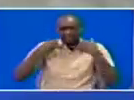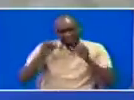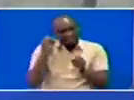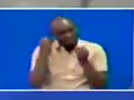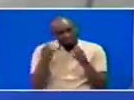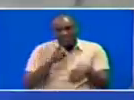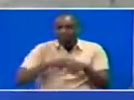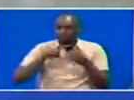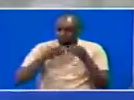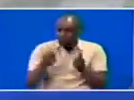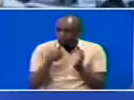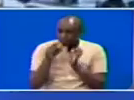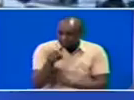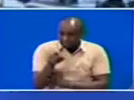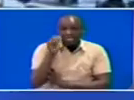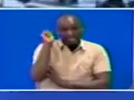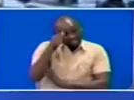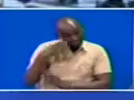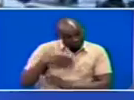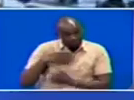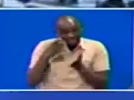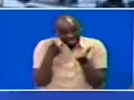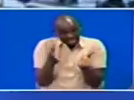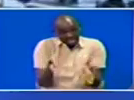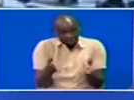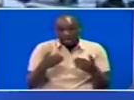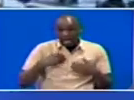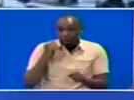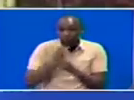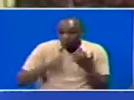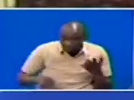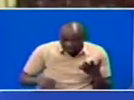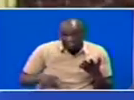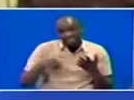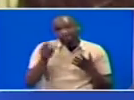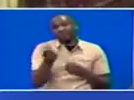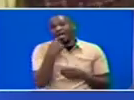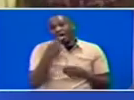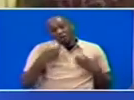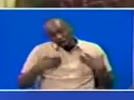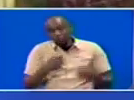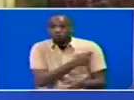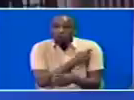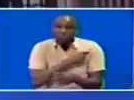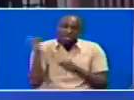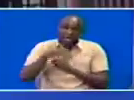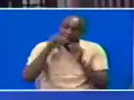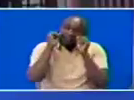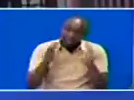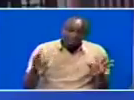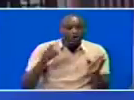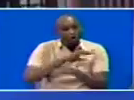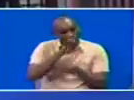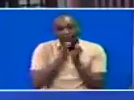the issue, it appears Kenyans will for the time being have to contend with no medical attention from doctors in all